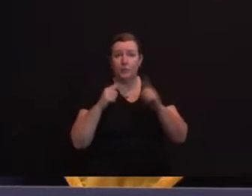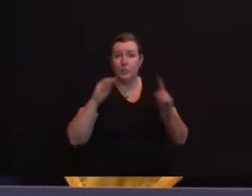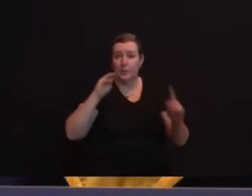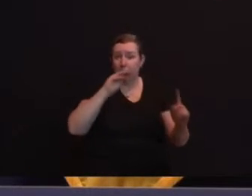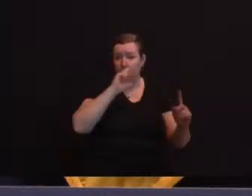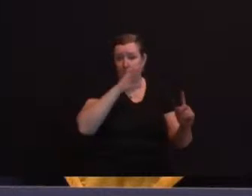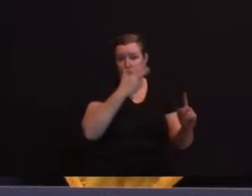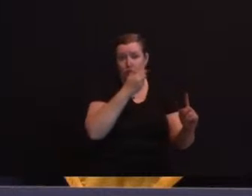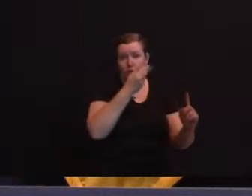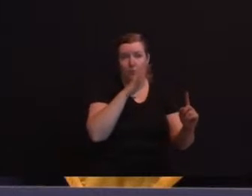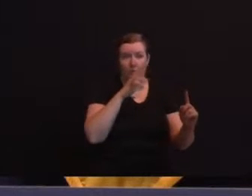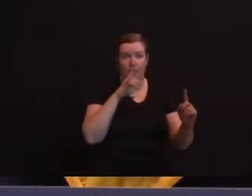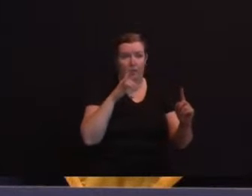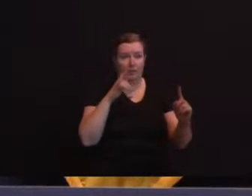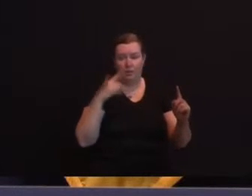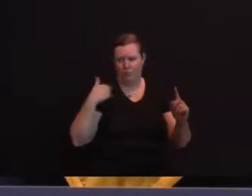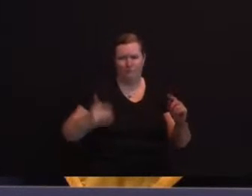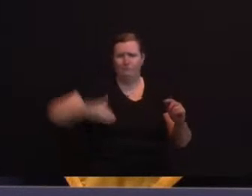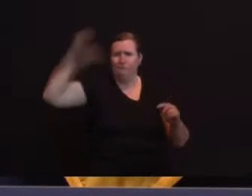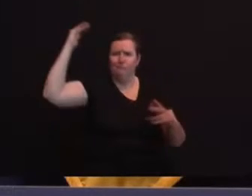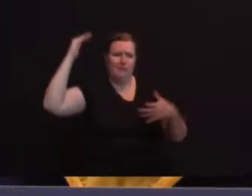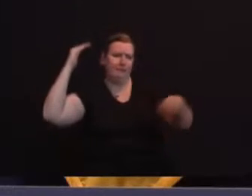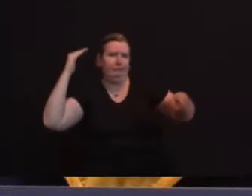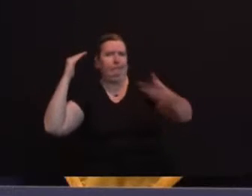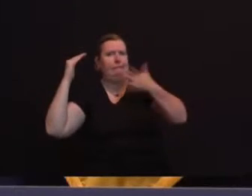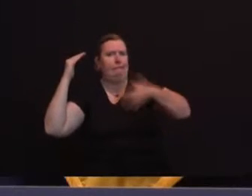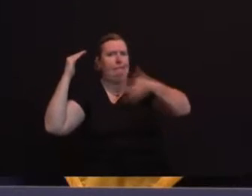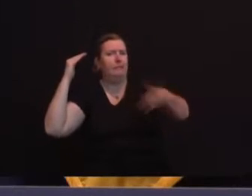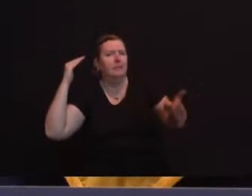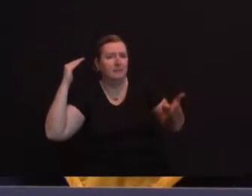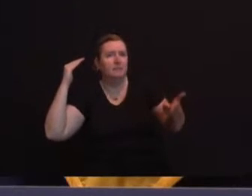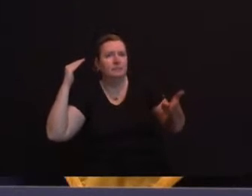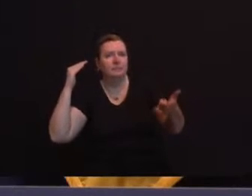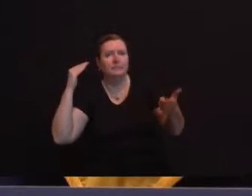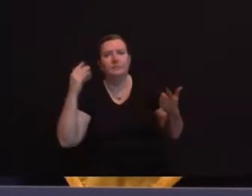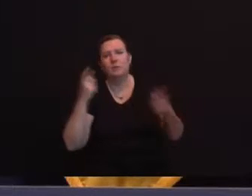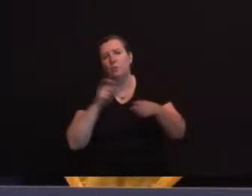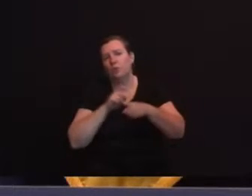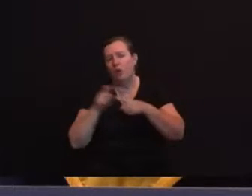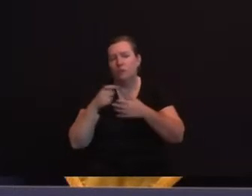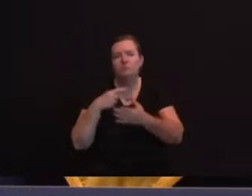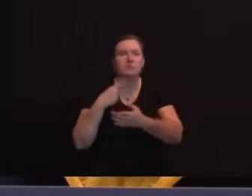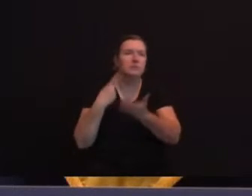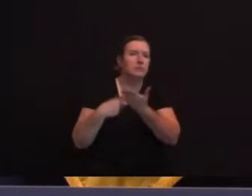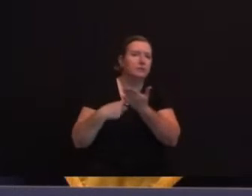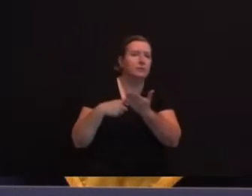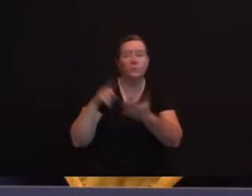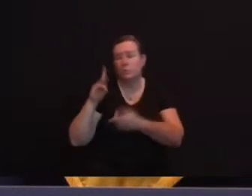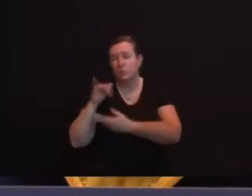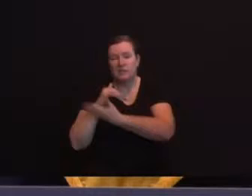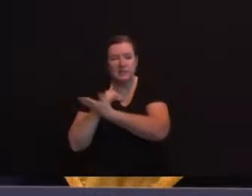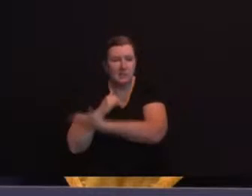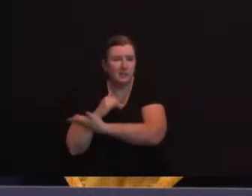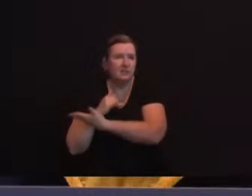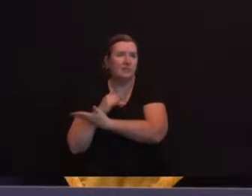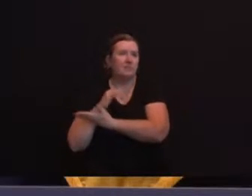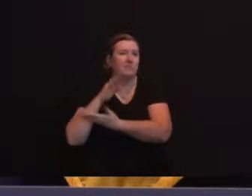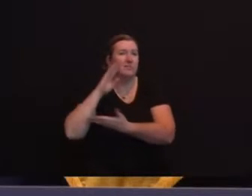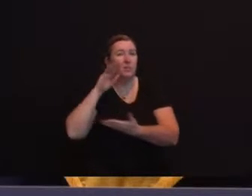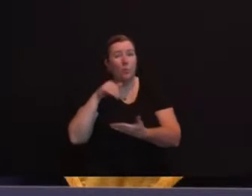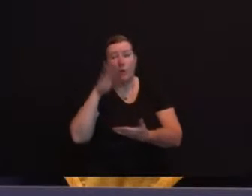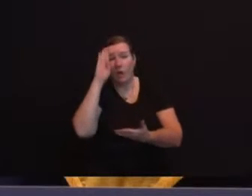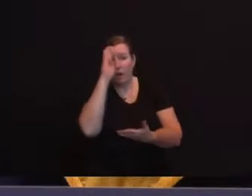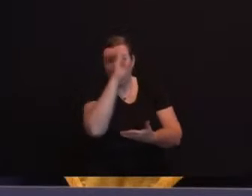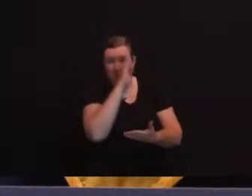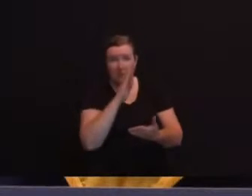is why, again, the governor's call hit this. You hit it, Judy, in your remarks. Hospitalizations, we know if you're in the hospital and you've